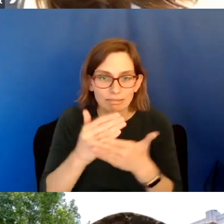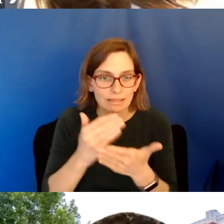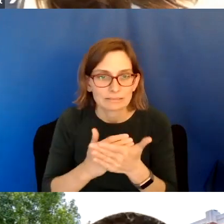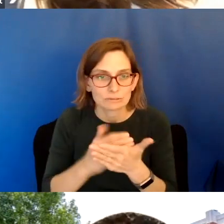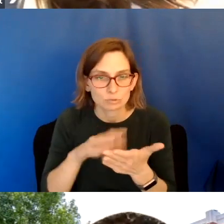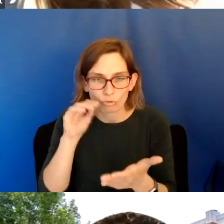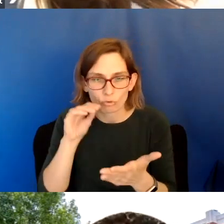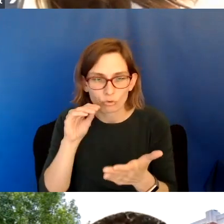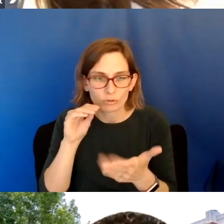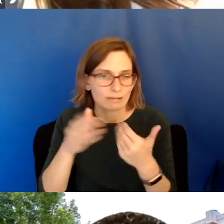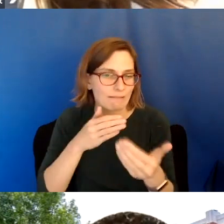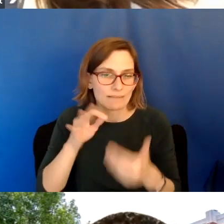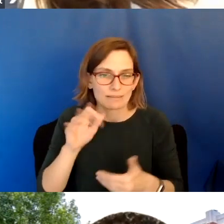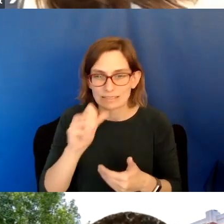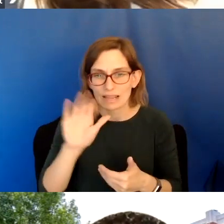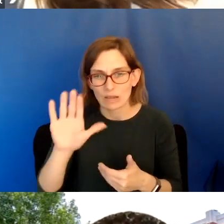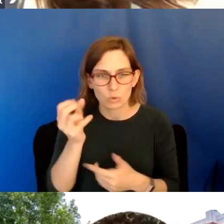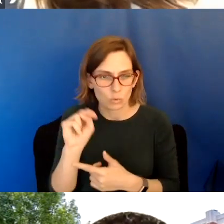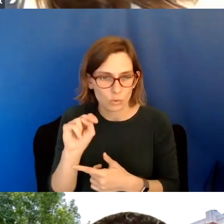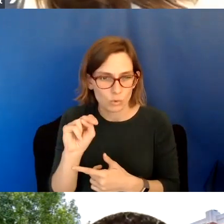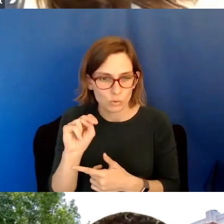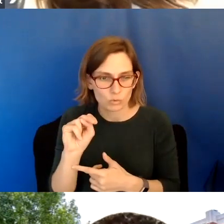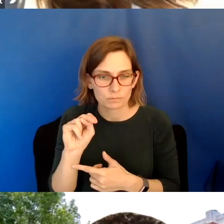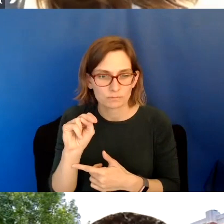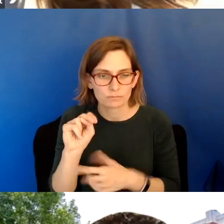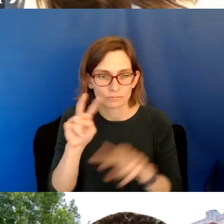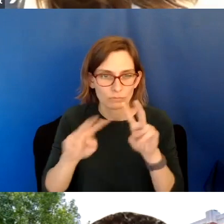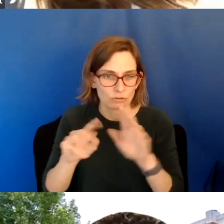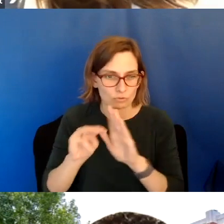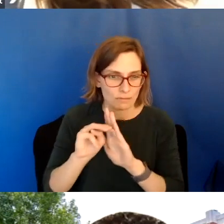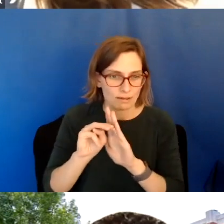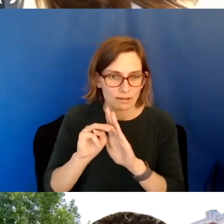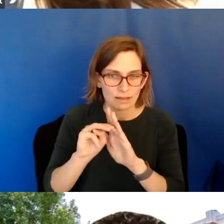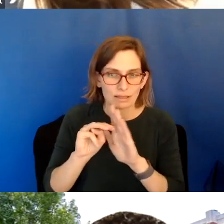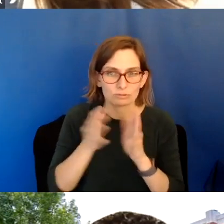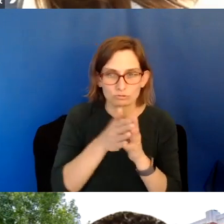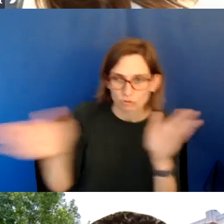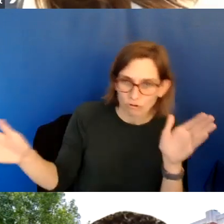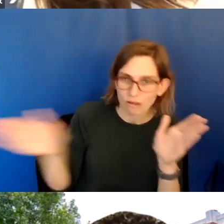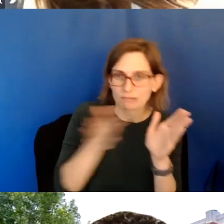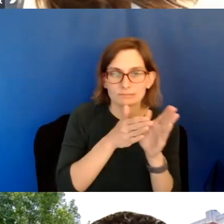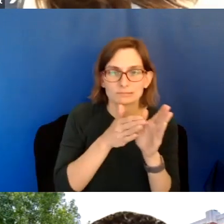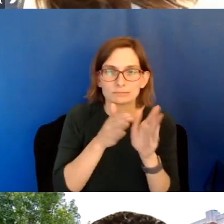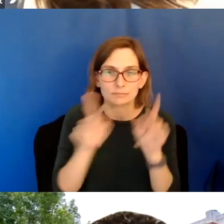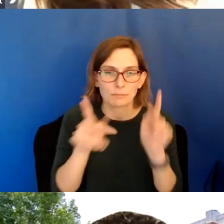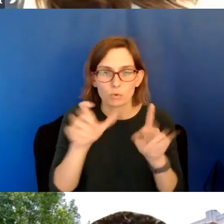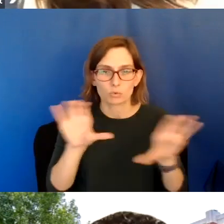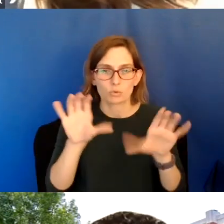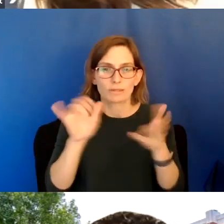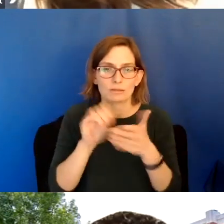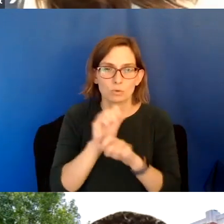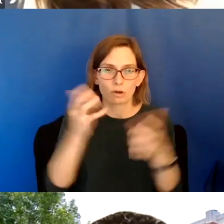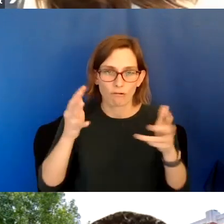even if it's not your own faculty. If you look to models across the academy of folks who are really doing this work in important ways.